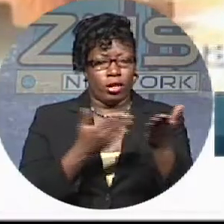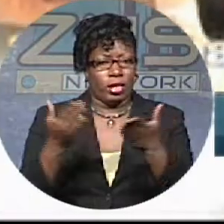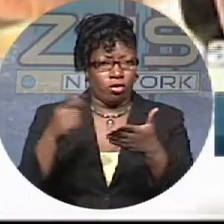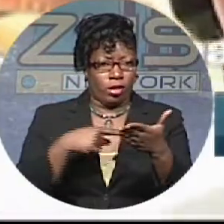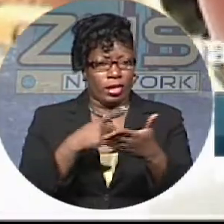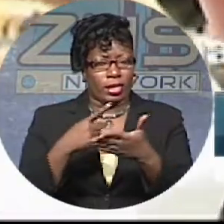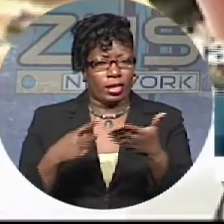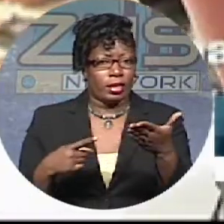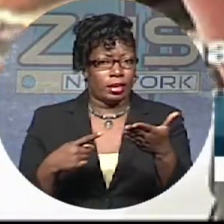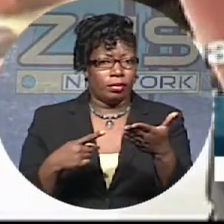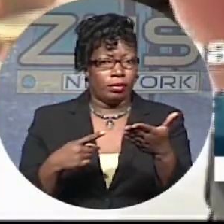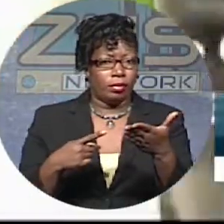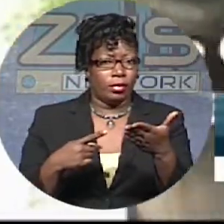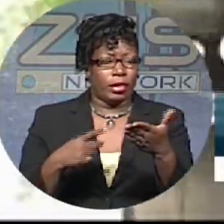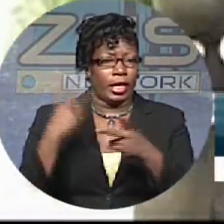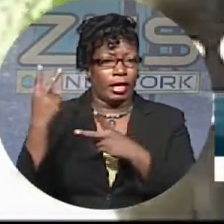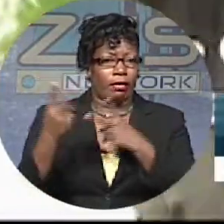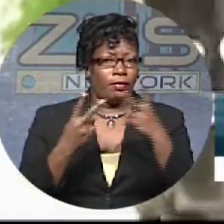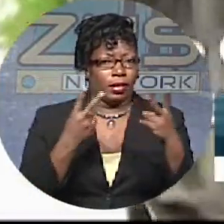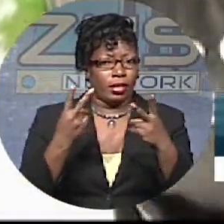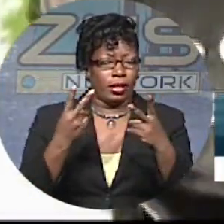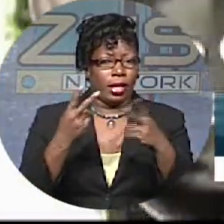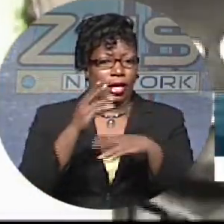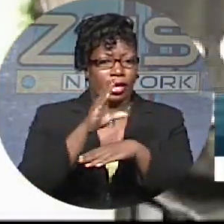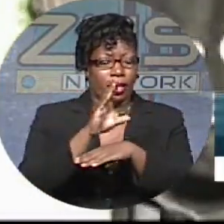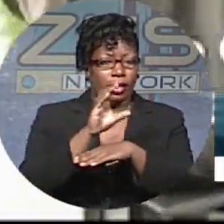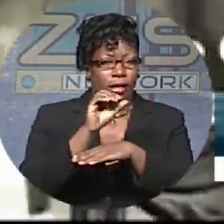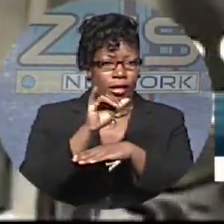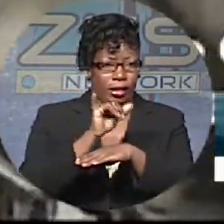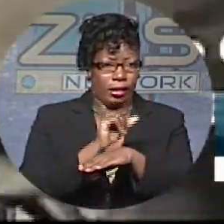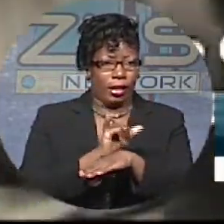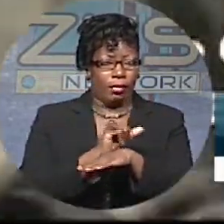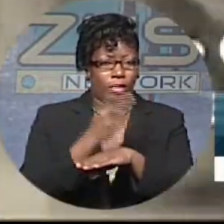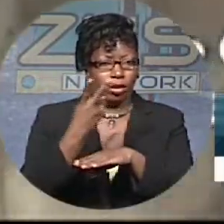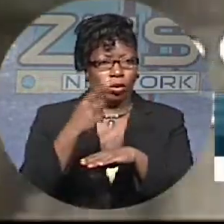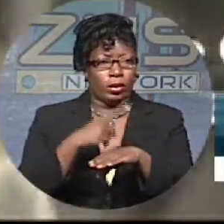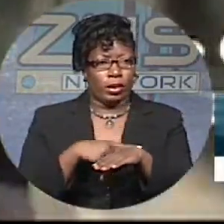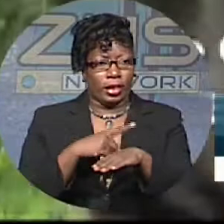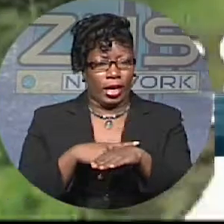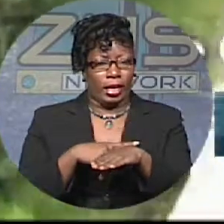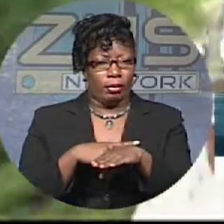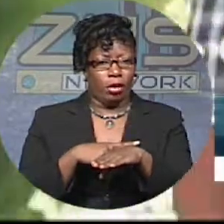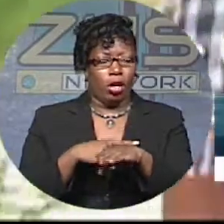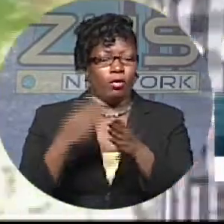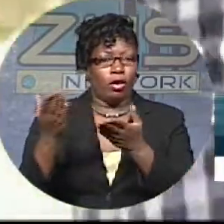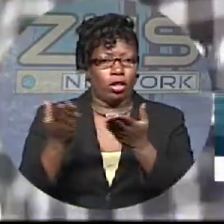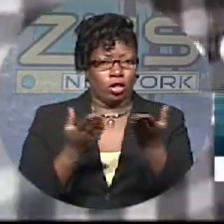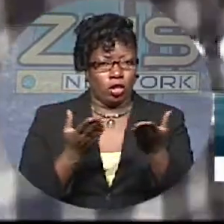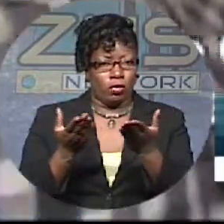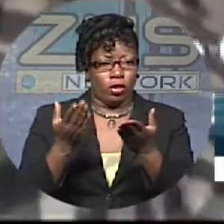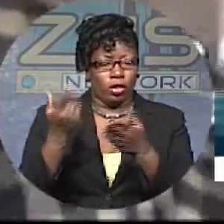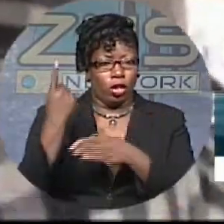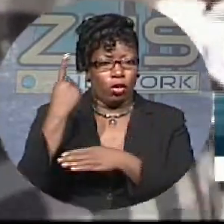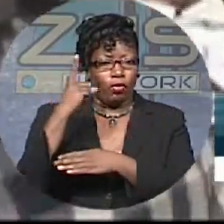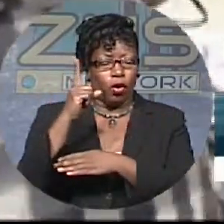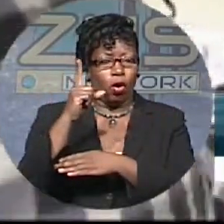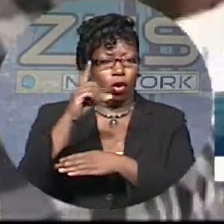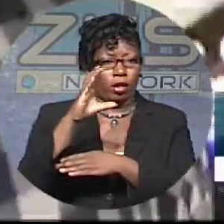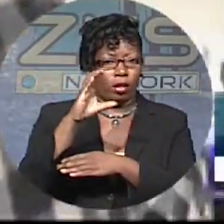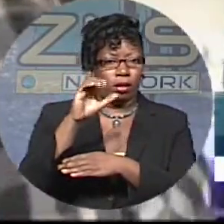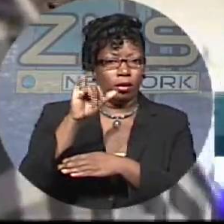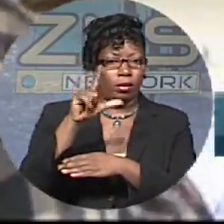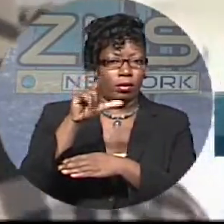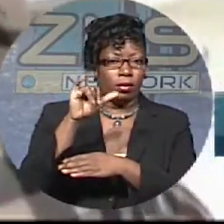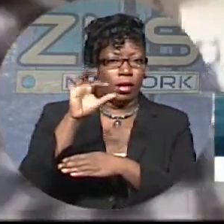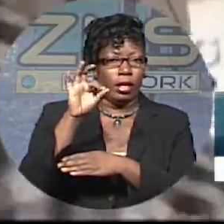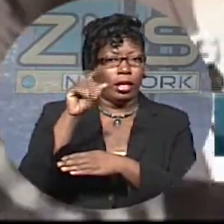Gray says he visited NIGARD Key on 2 occasions, the first time for a prize-giving ceremony for the Clifton Key Regatta and a second time